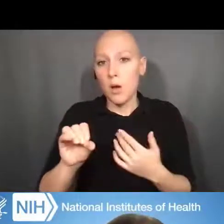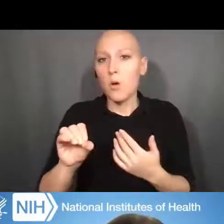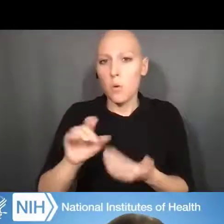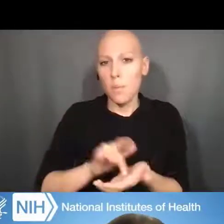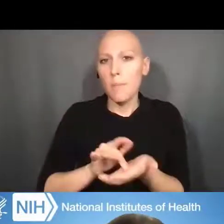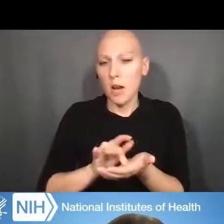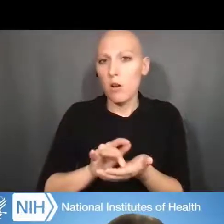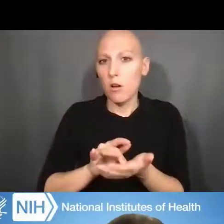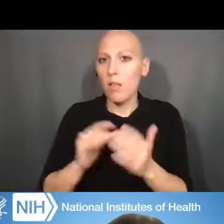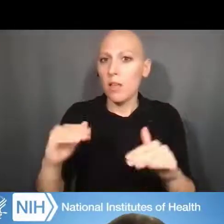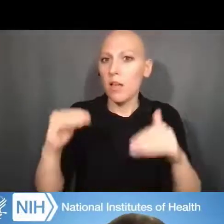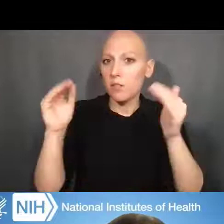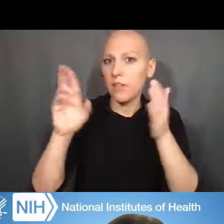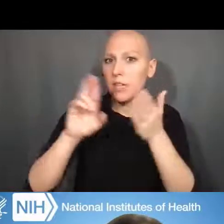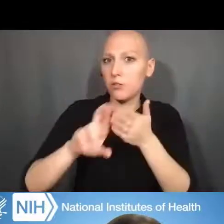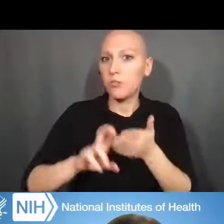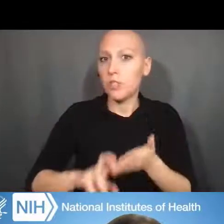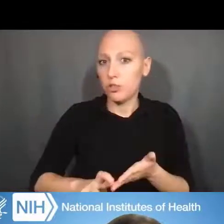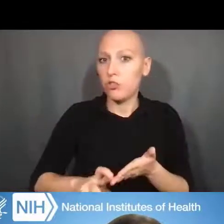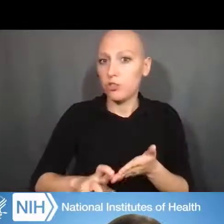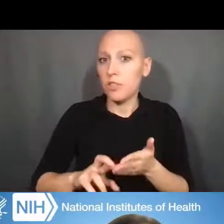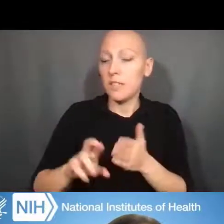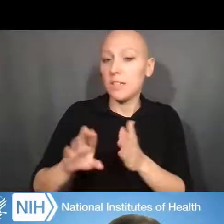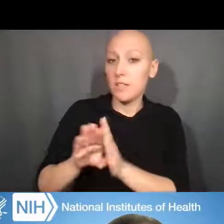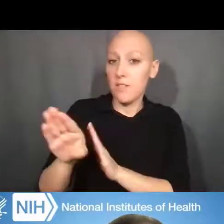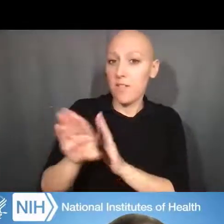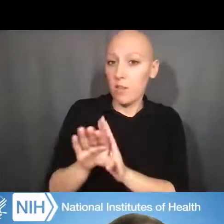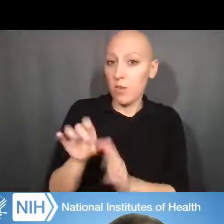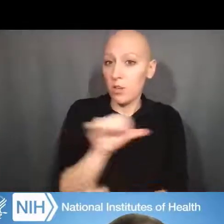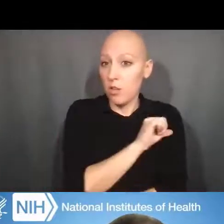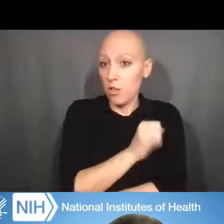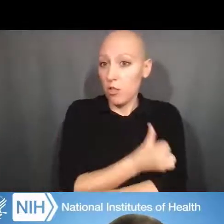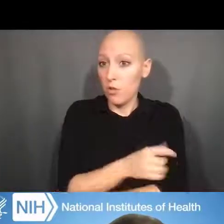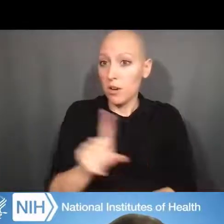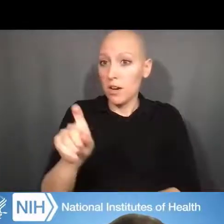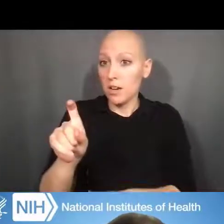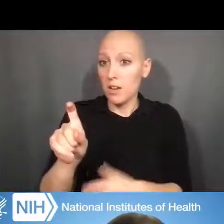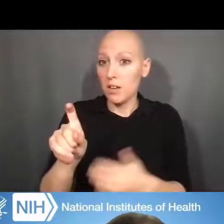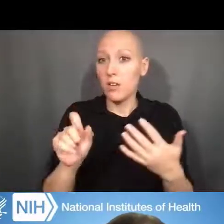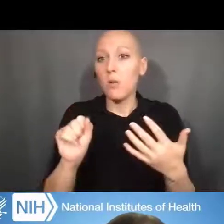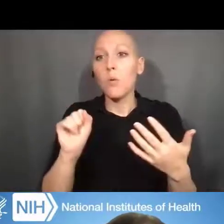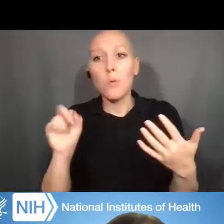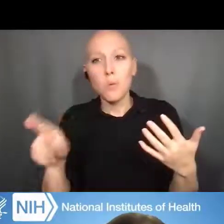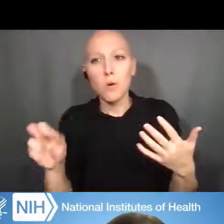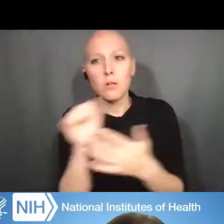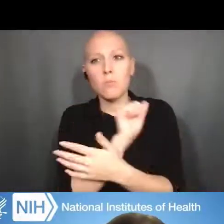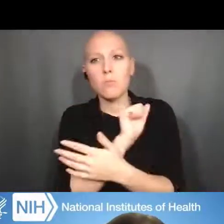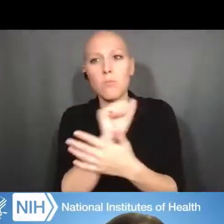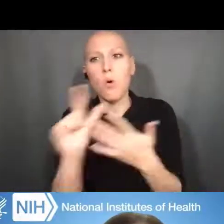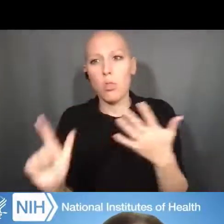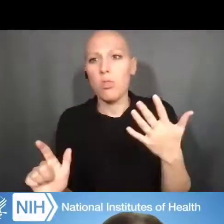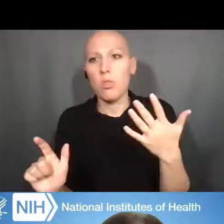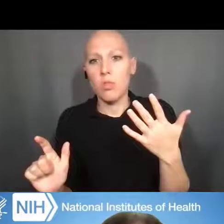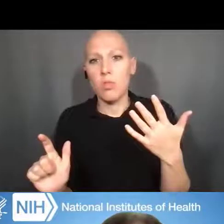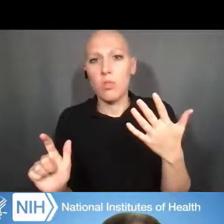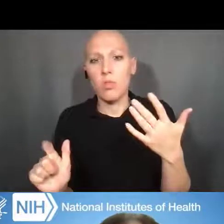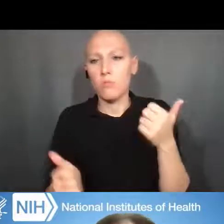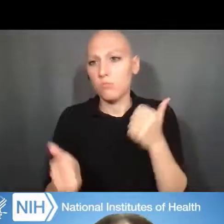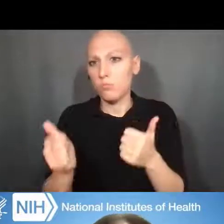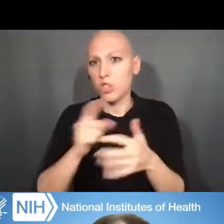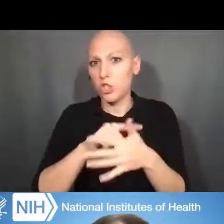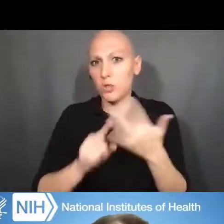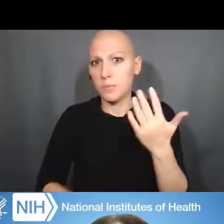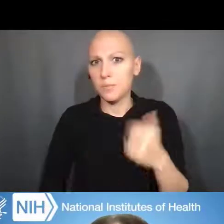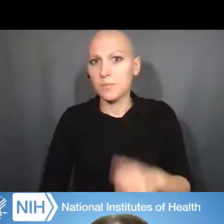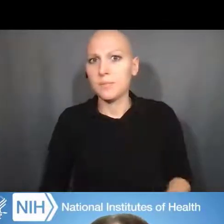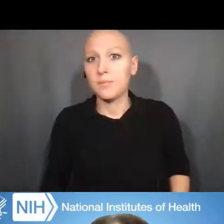Space Administration, NASA, E, the Biomedical Advanced Research and Development Authority, or BARDA, or